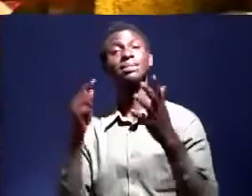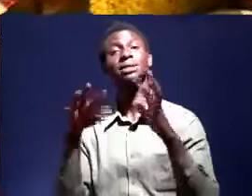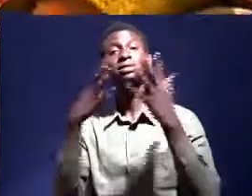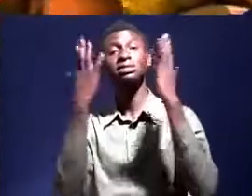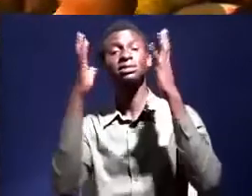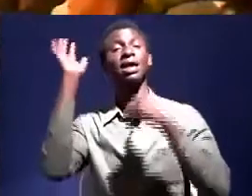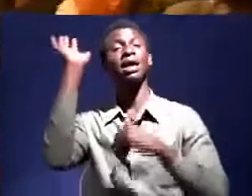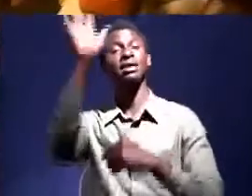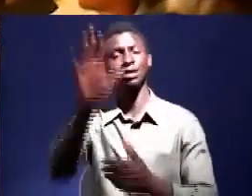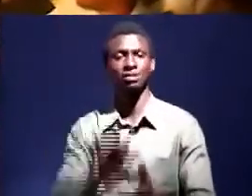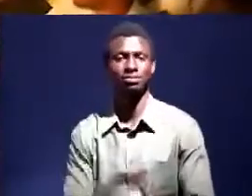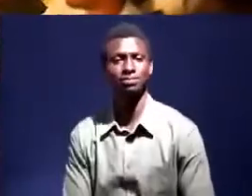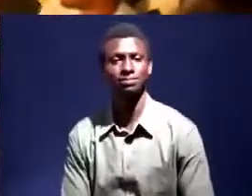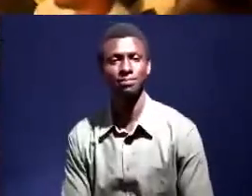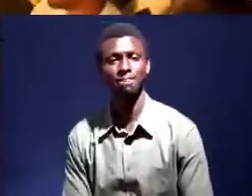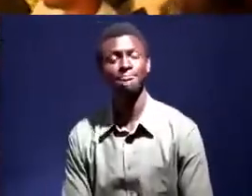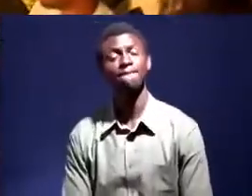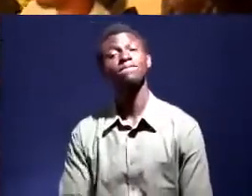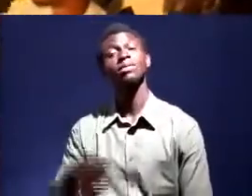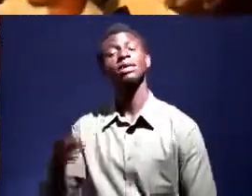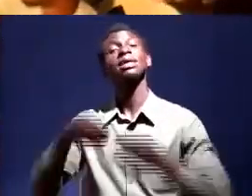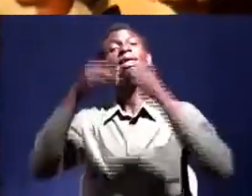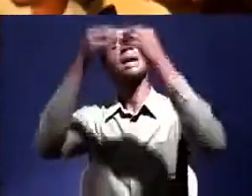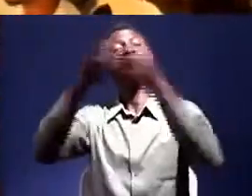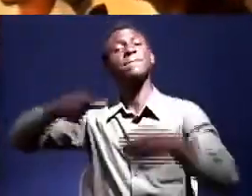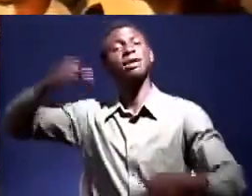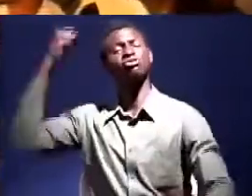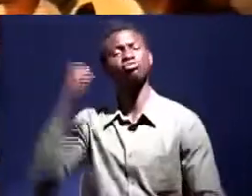and power over temptation.